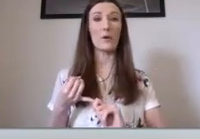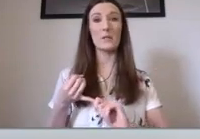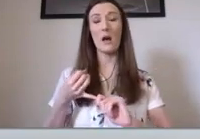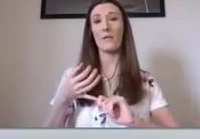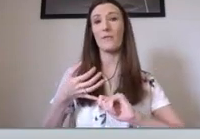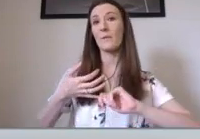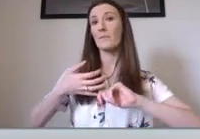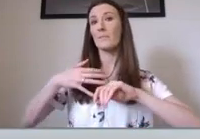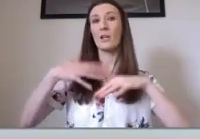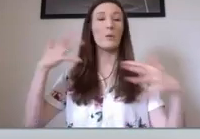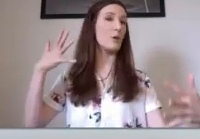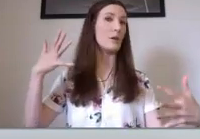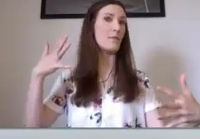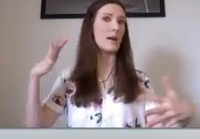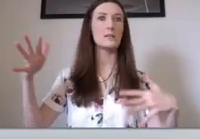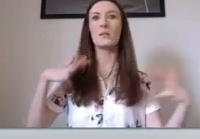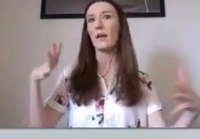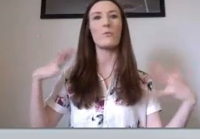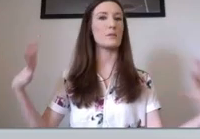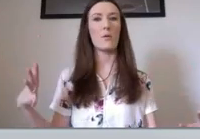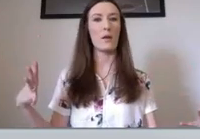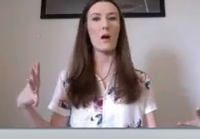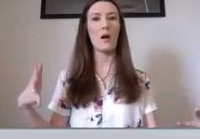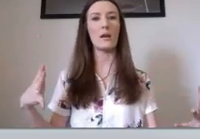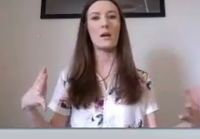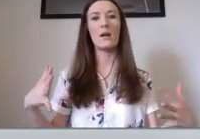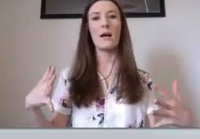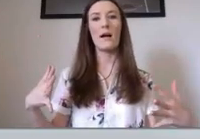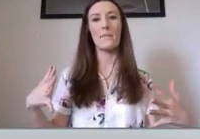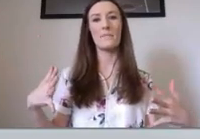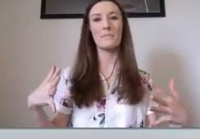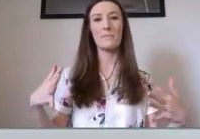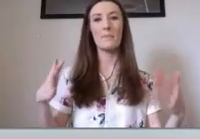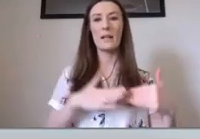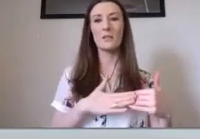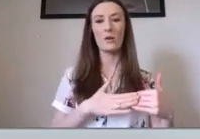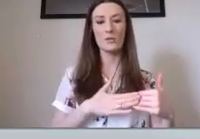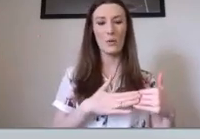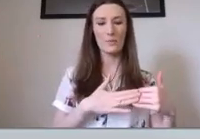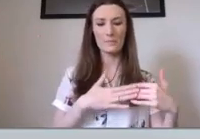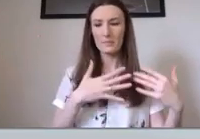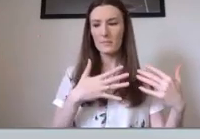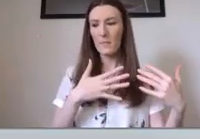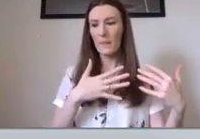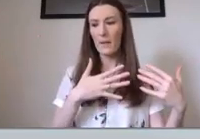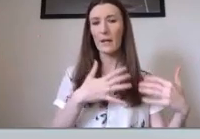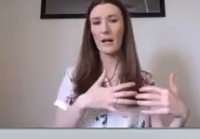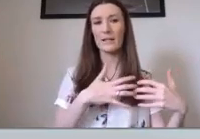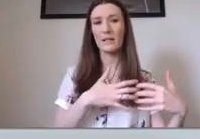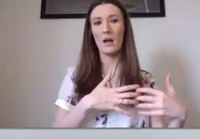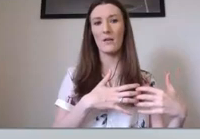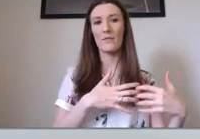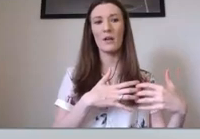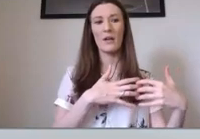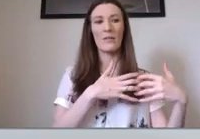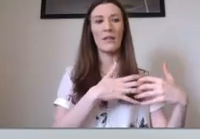them informed of community events, life, what's going on, but it's also